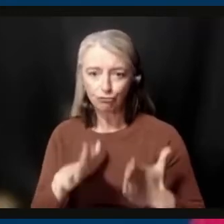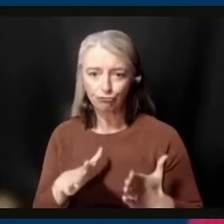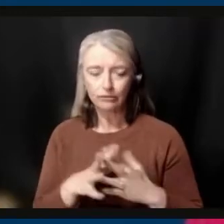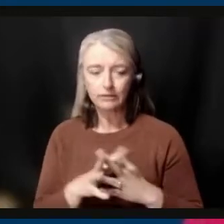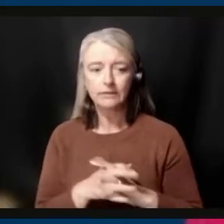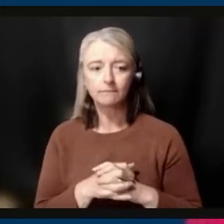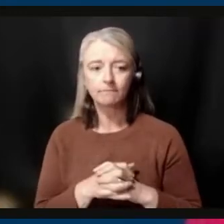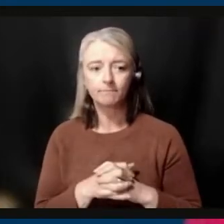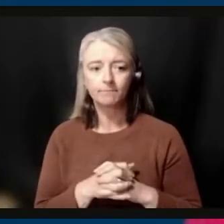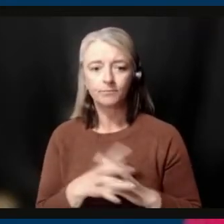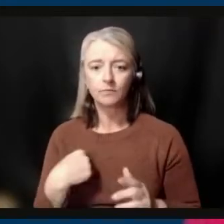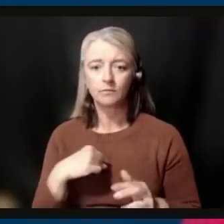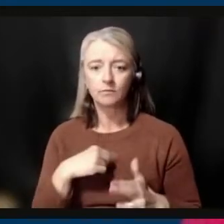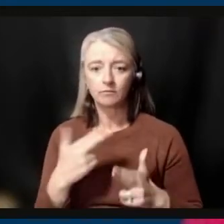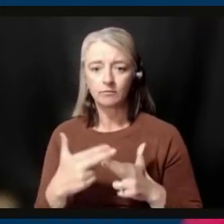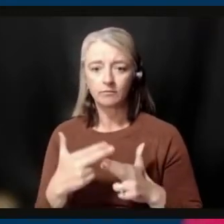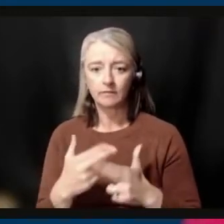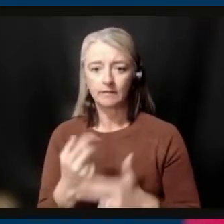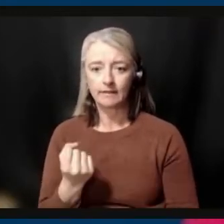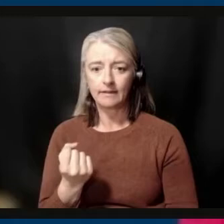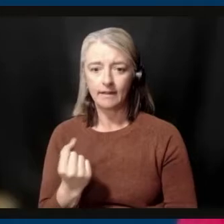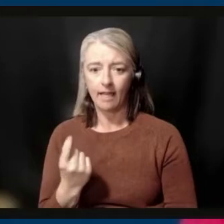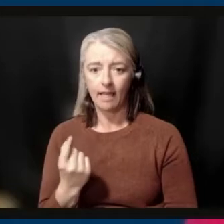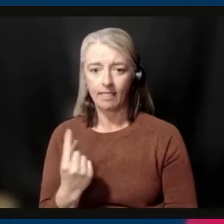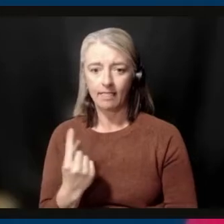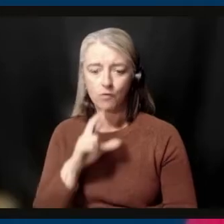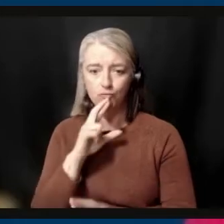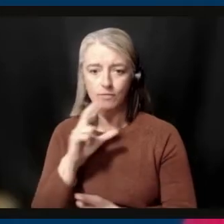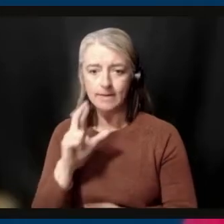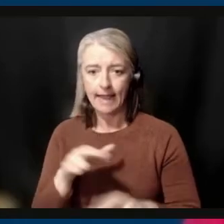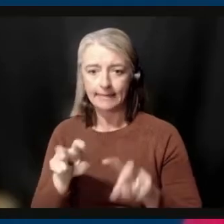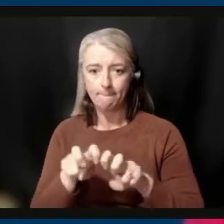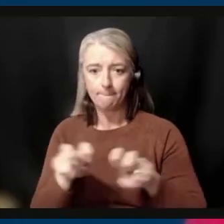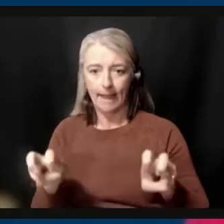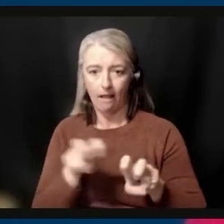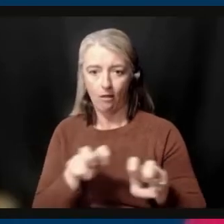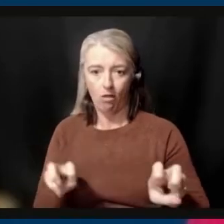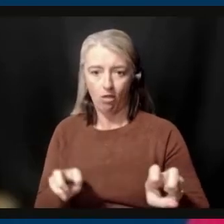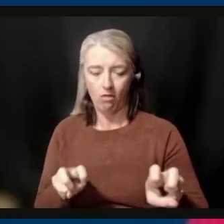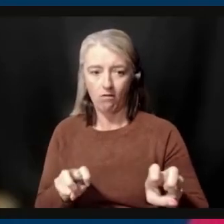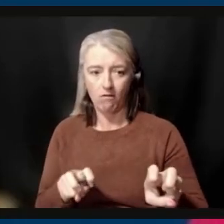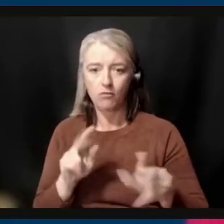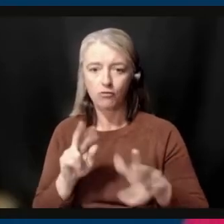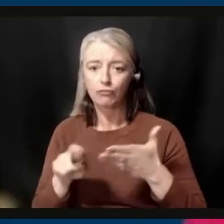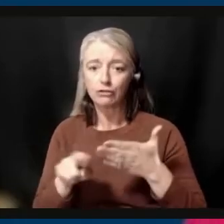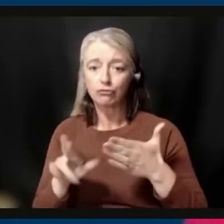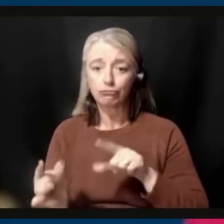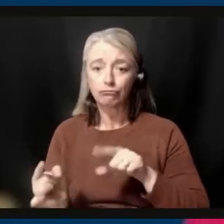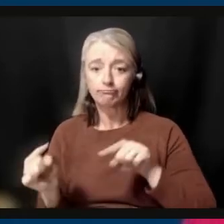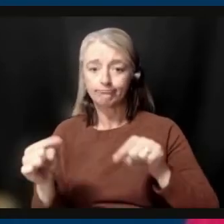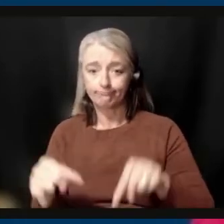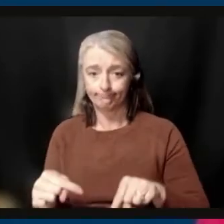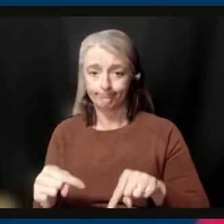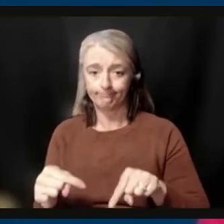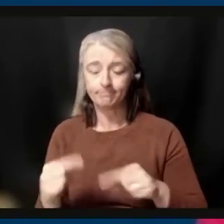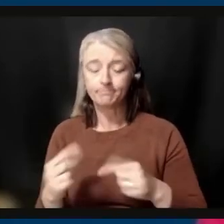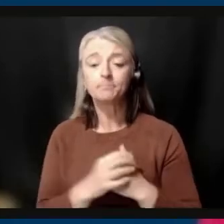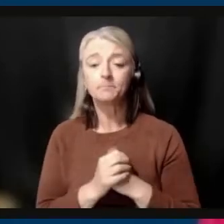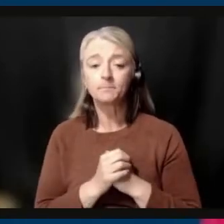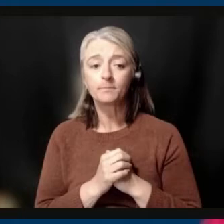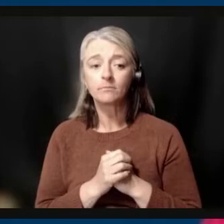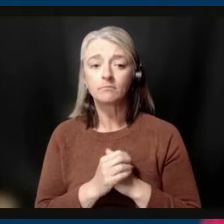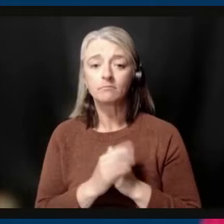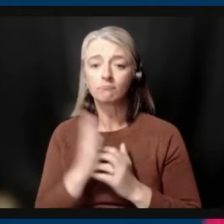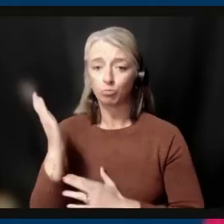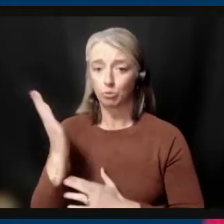have something called a rapid reactor panel where researchers come in and they present their research